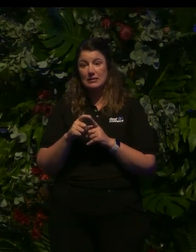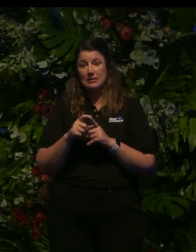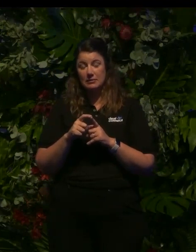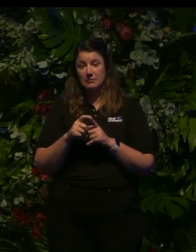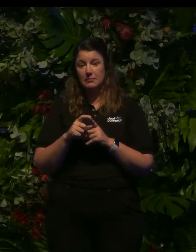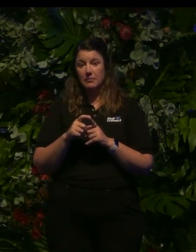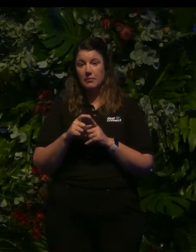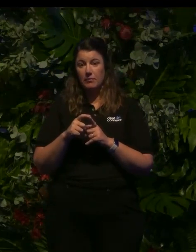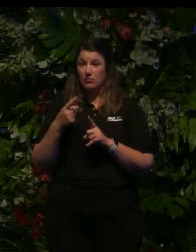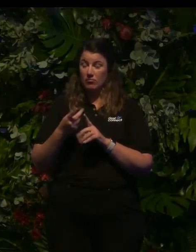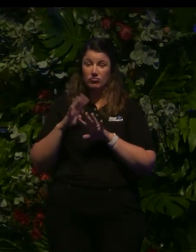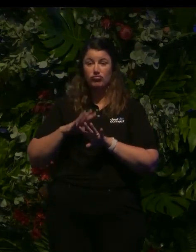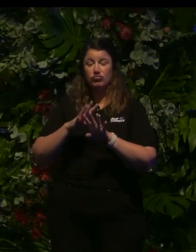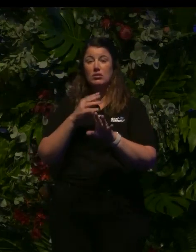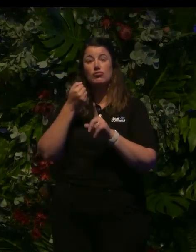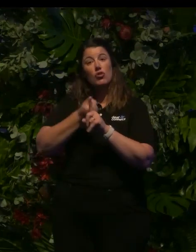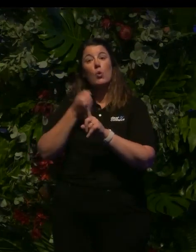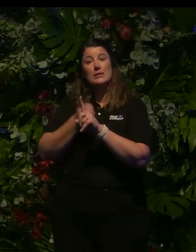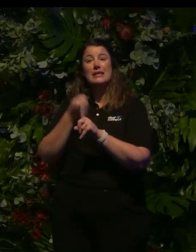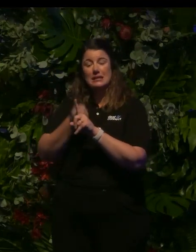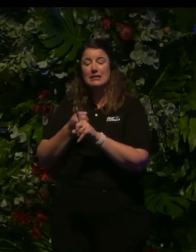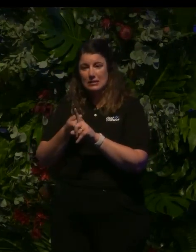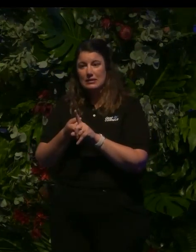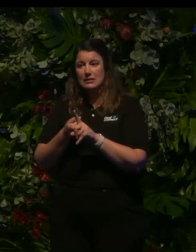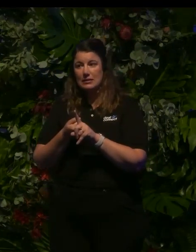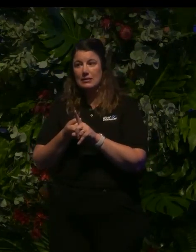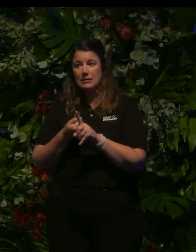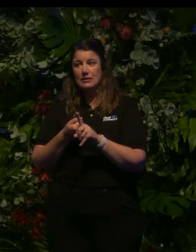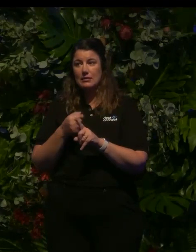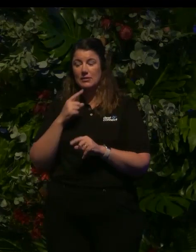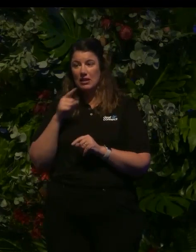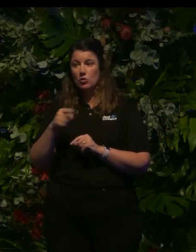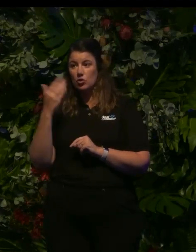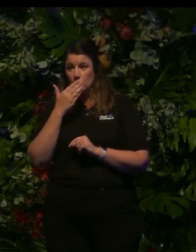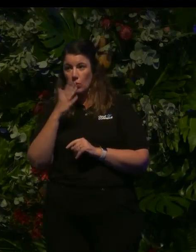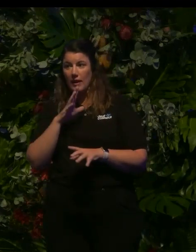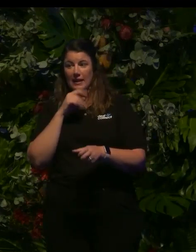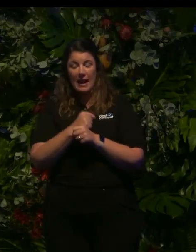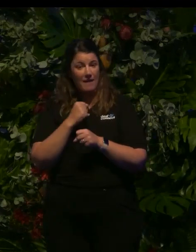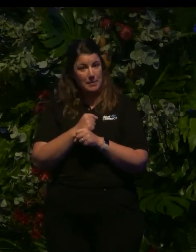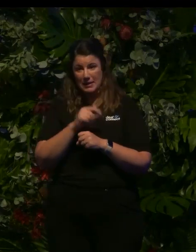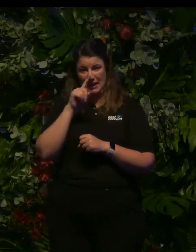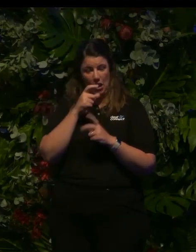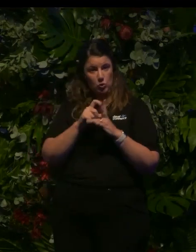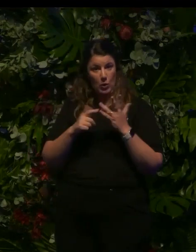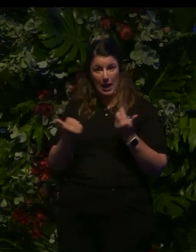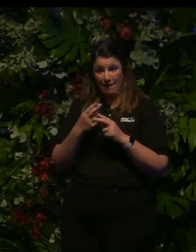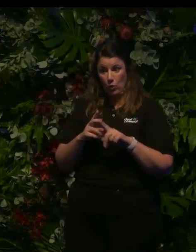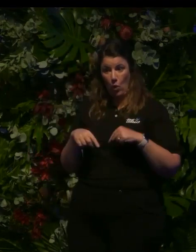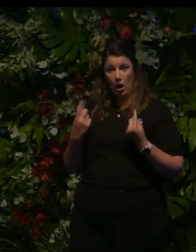protest, and this is the reality that we face it, like we're not safe at the school, the government do not do enough for